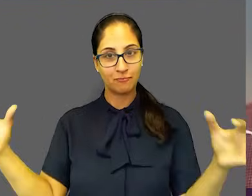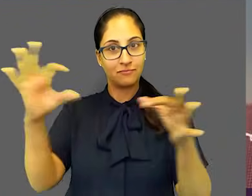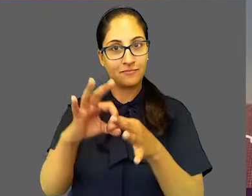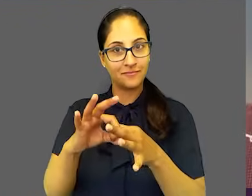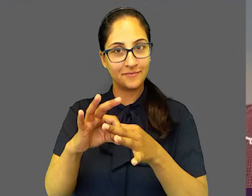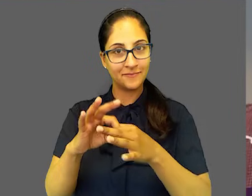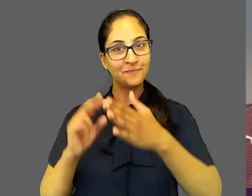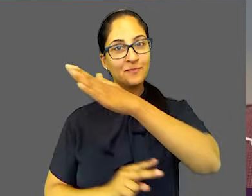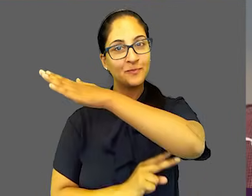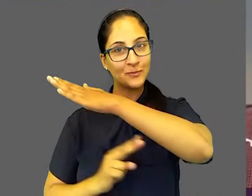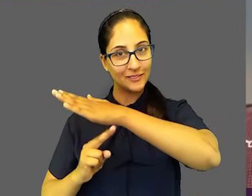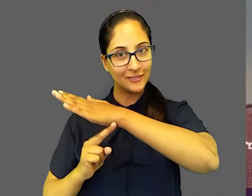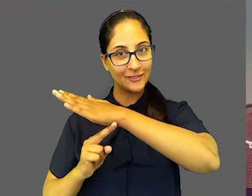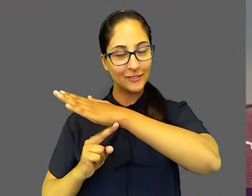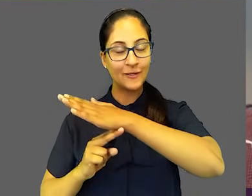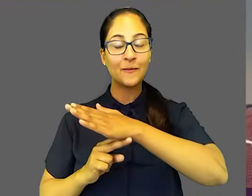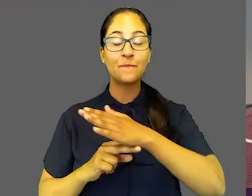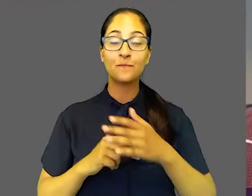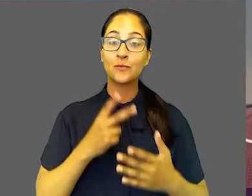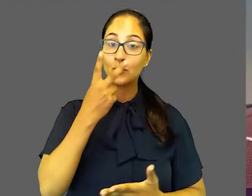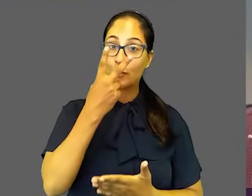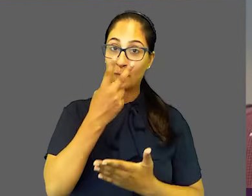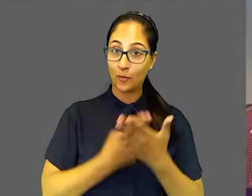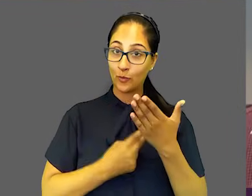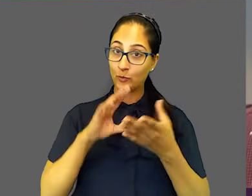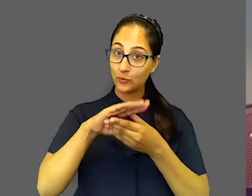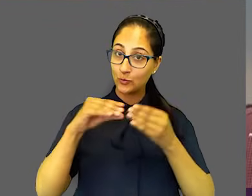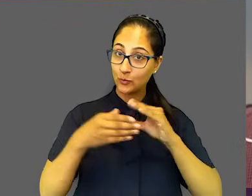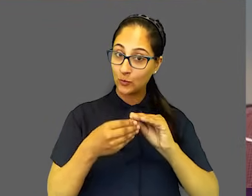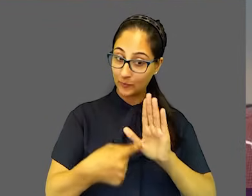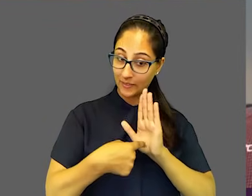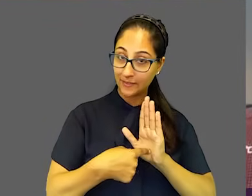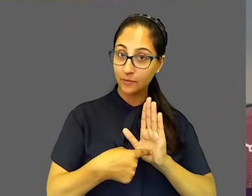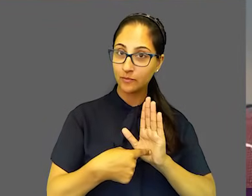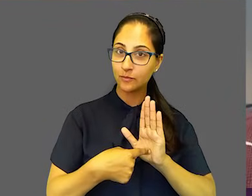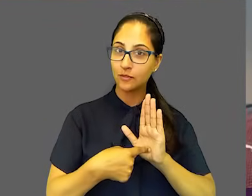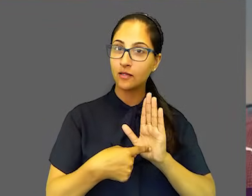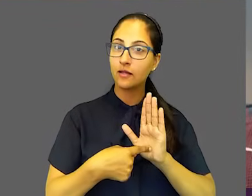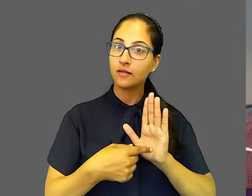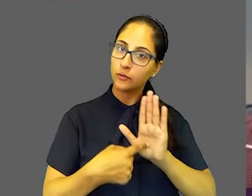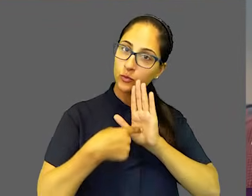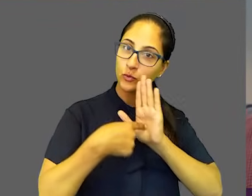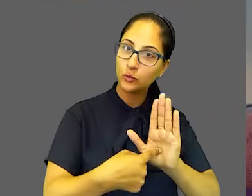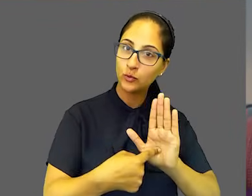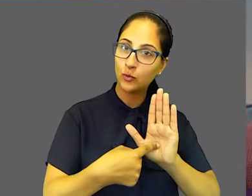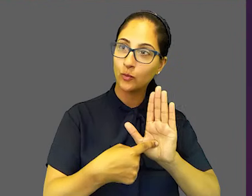so I think these two stories really speak to how we're trying to fulfill the vision of the Imam.